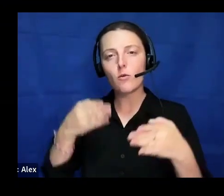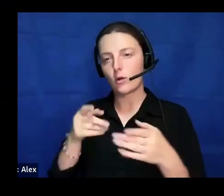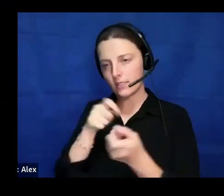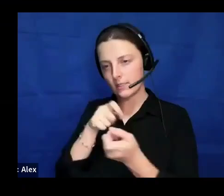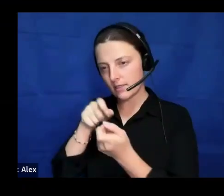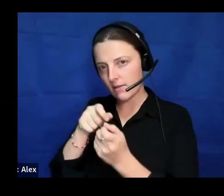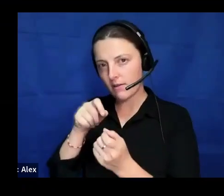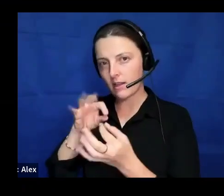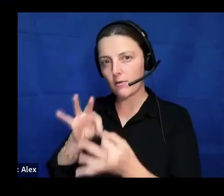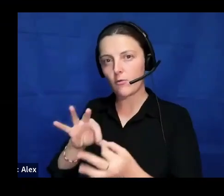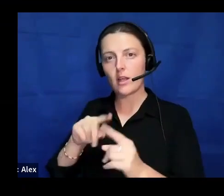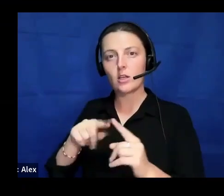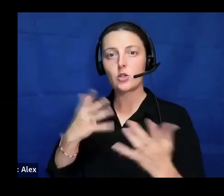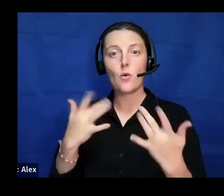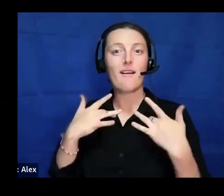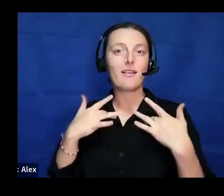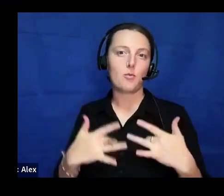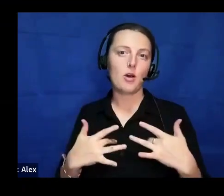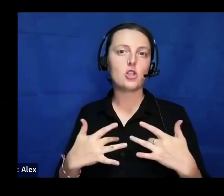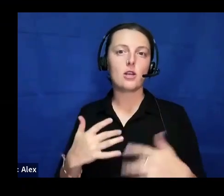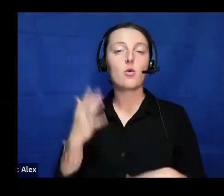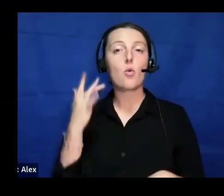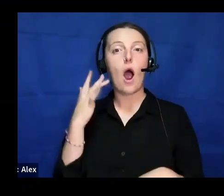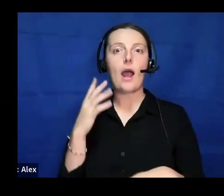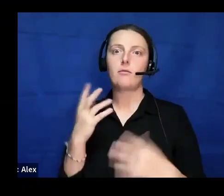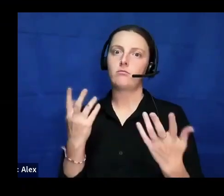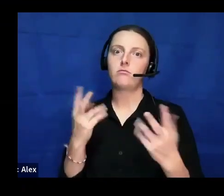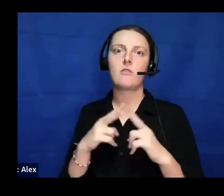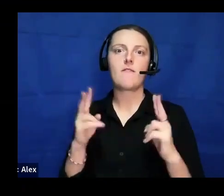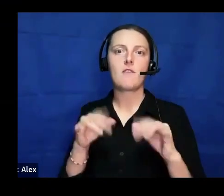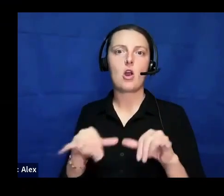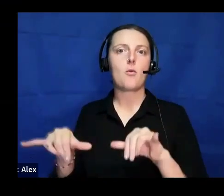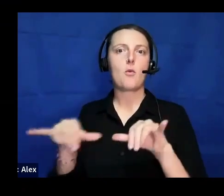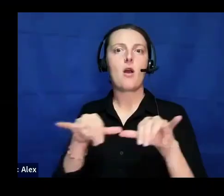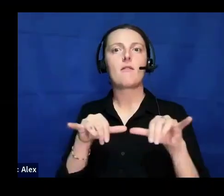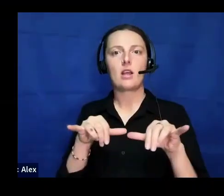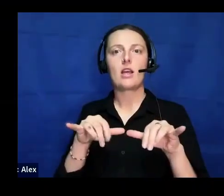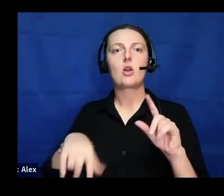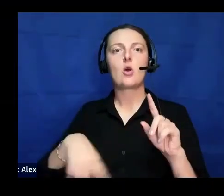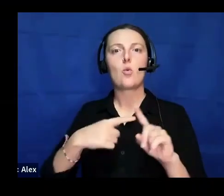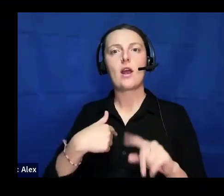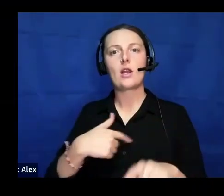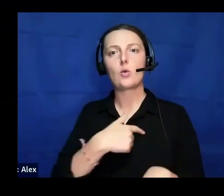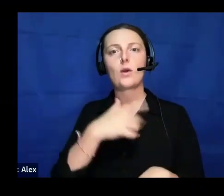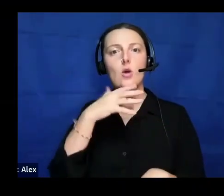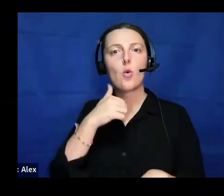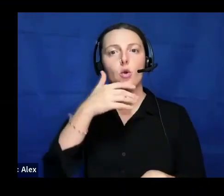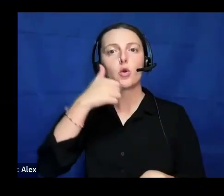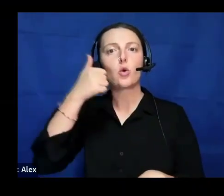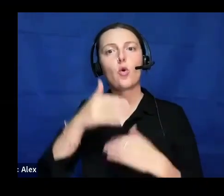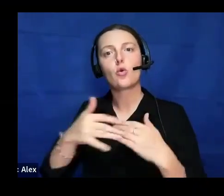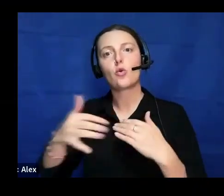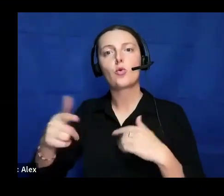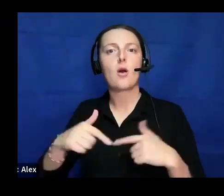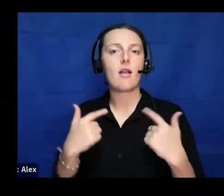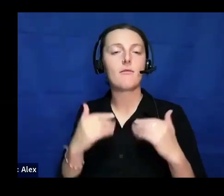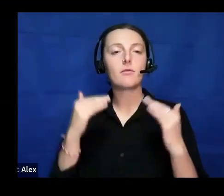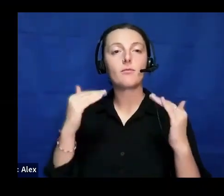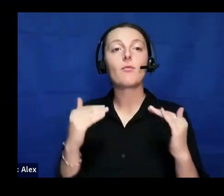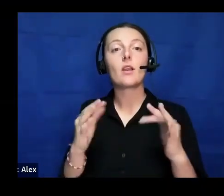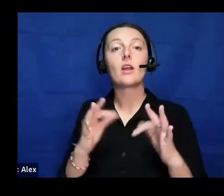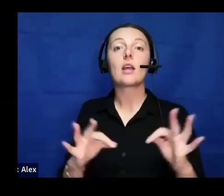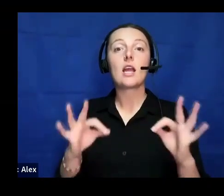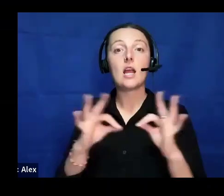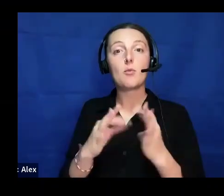on depression, just because it is very prevalent as we age throughout life. So, an important thing or distinction to